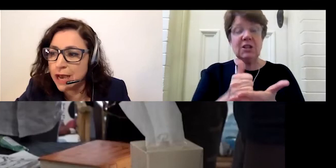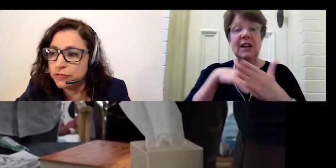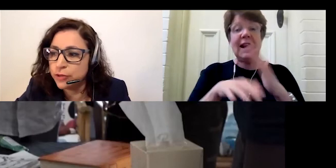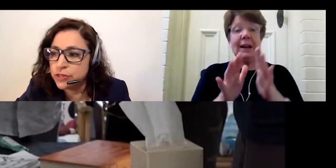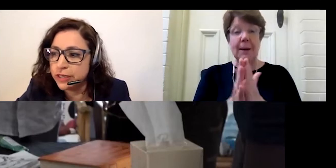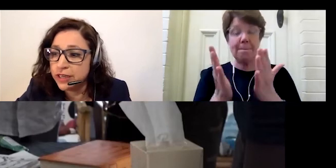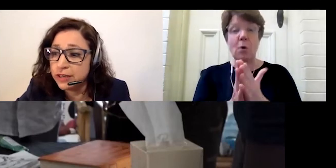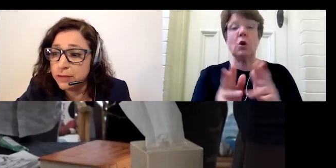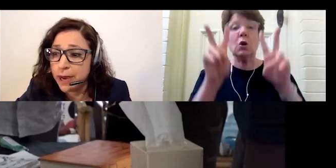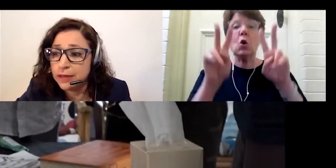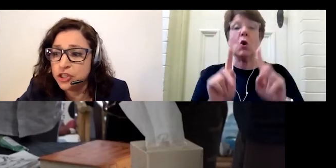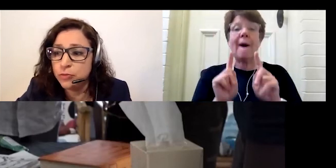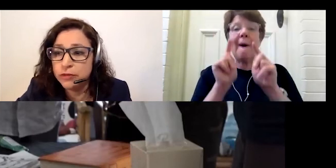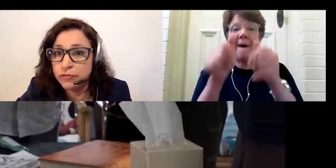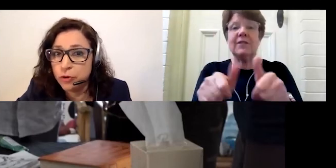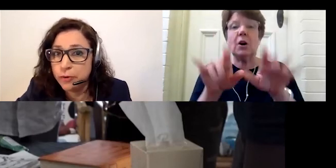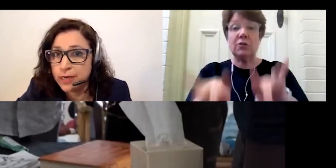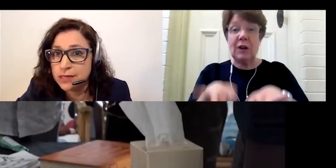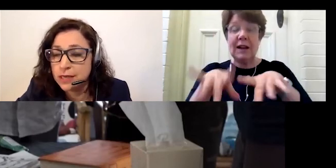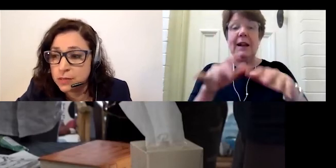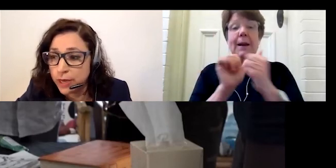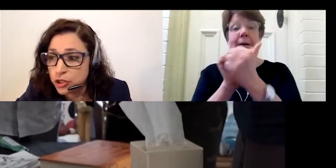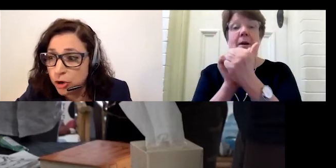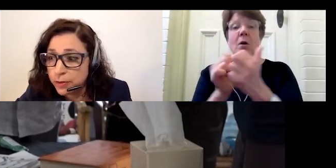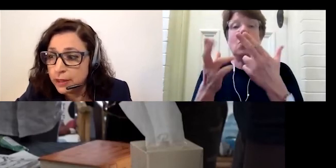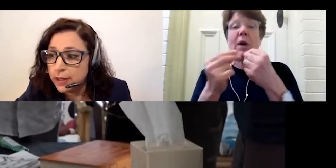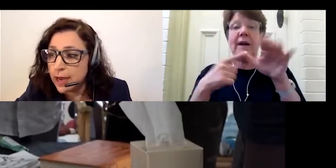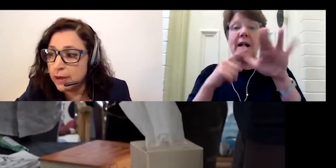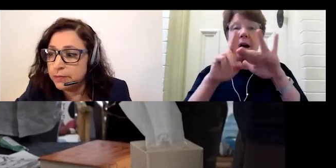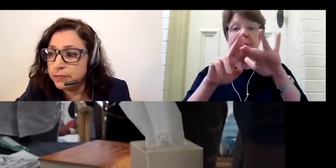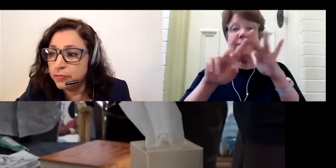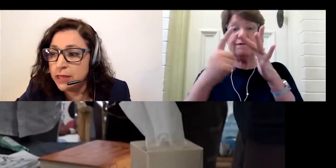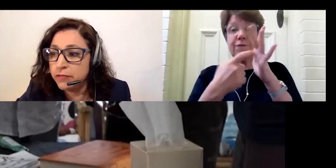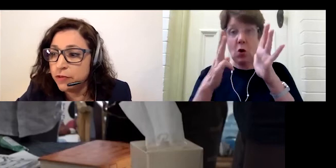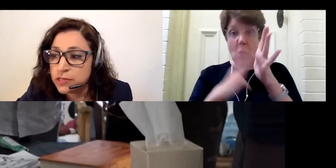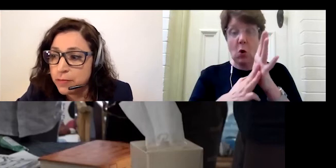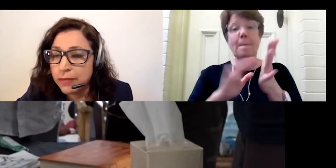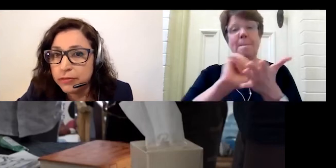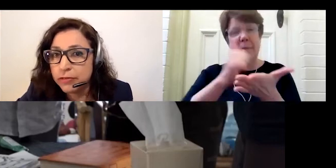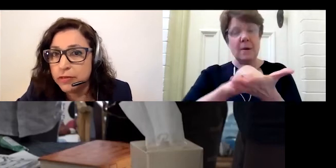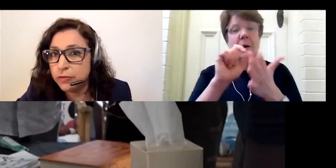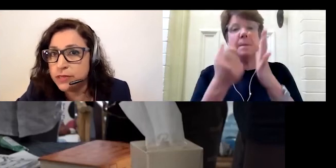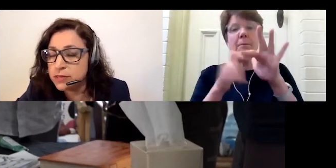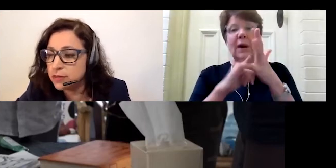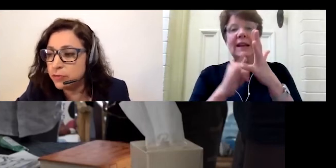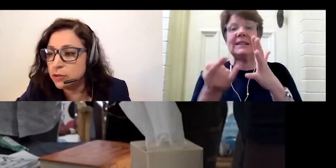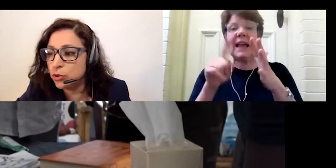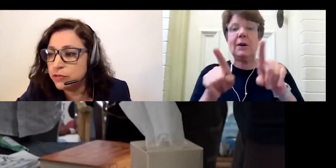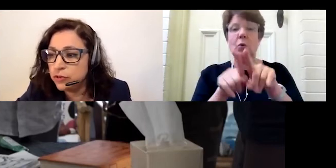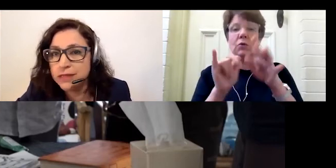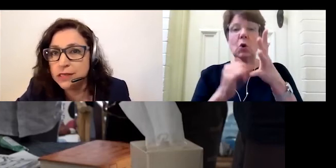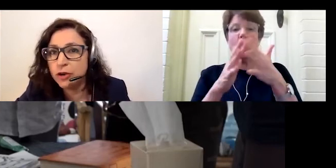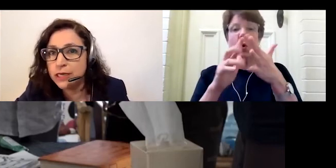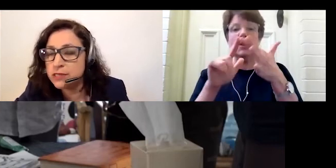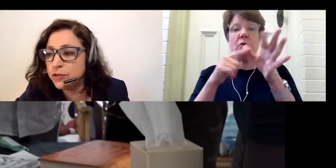called After Australia in partnership with Affirm Press and Sweatshop. In the first month that it was launched a